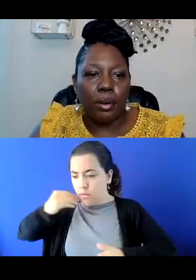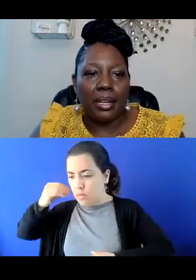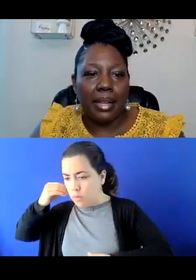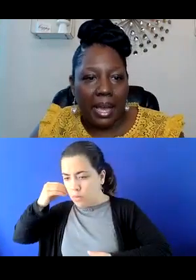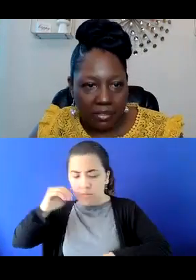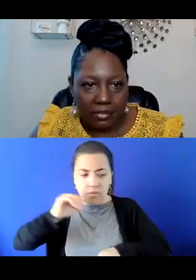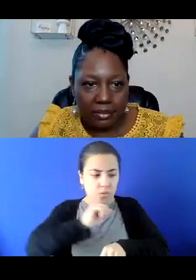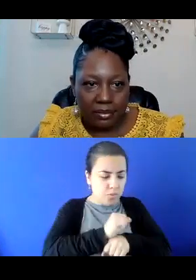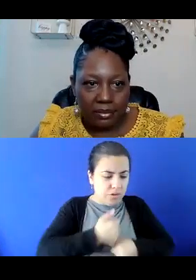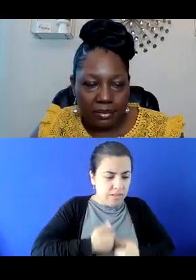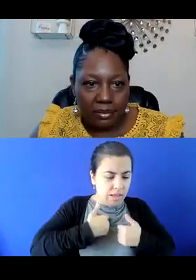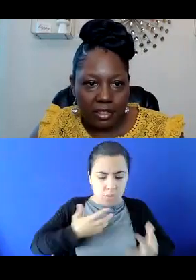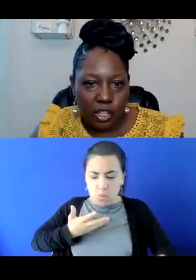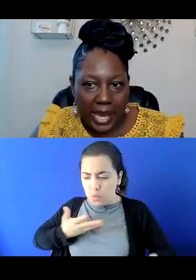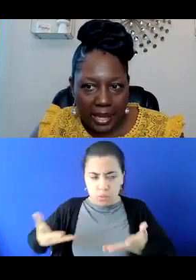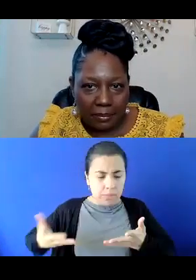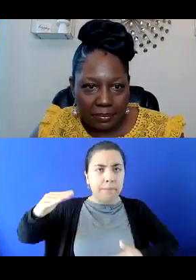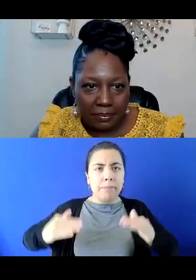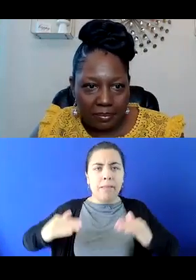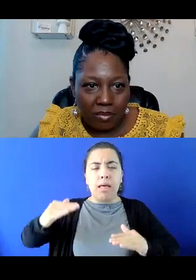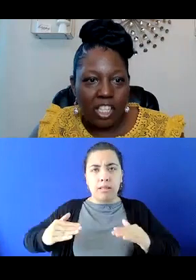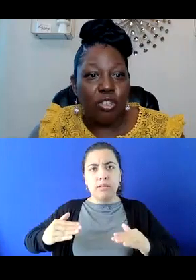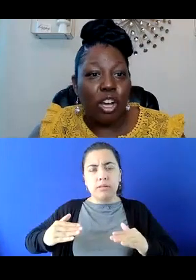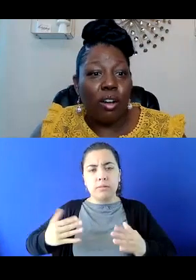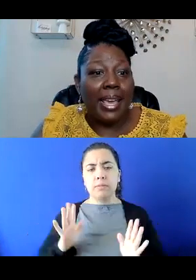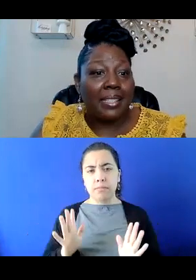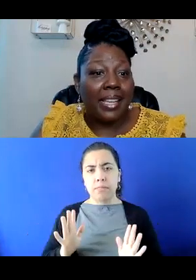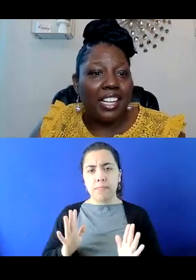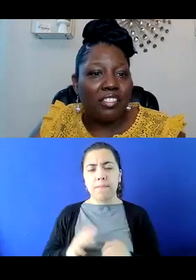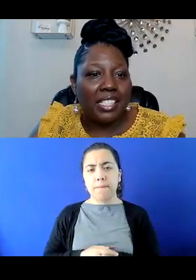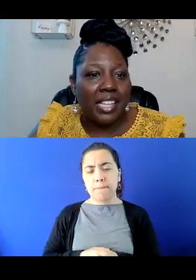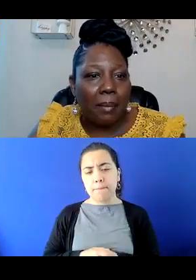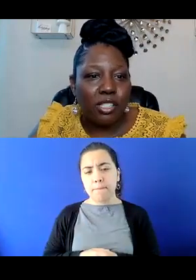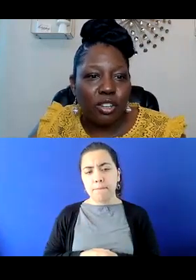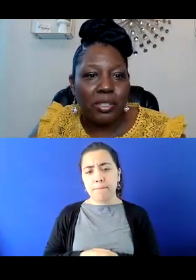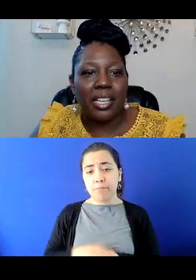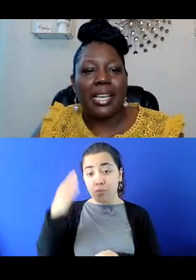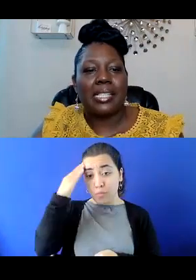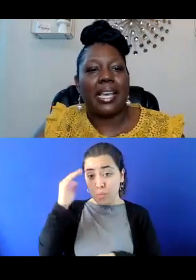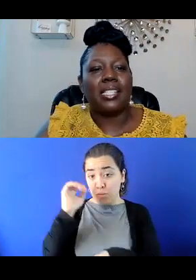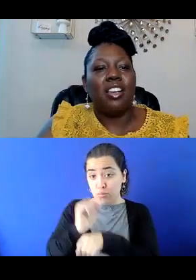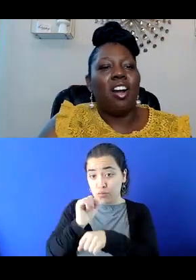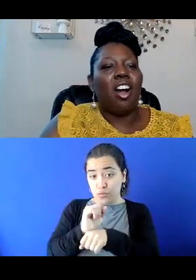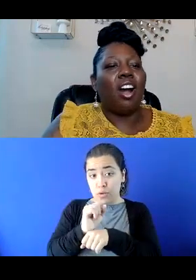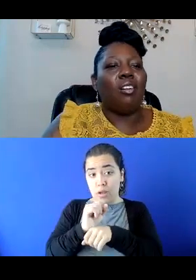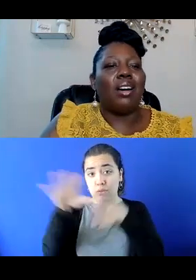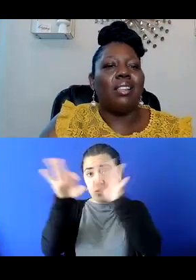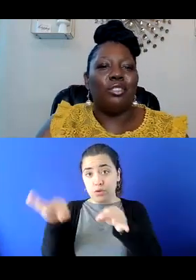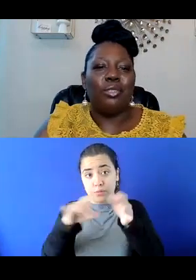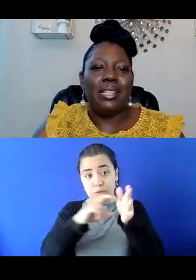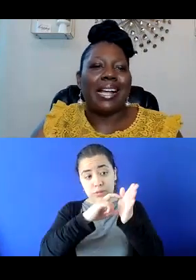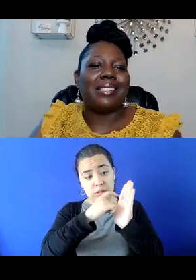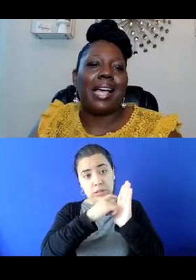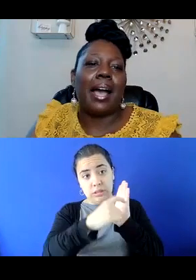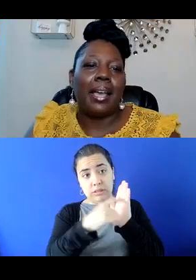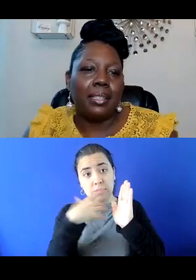and work life. Okay? You know, at the end of that job description, it says all other